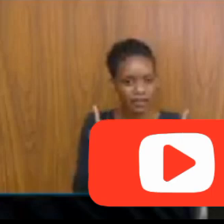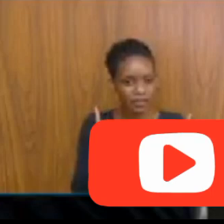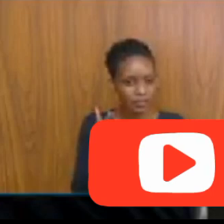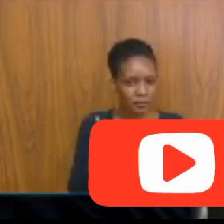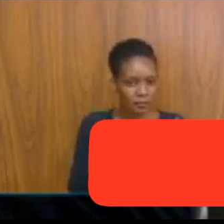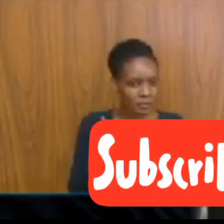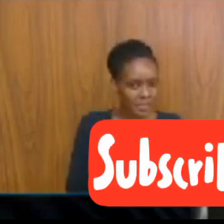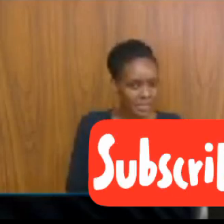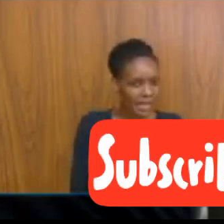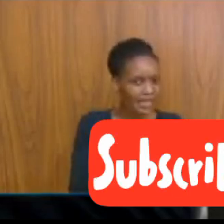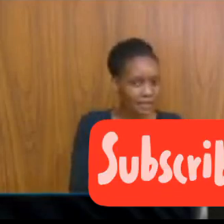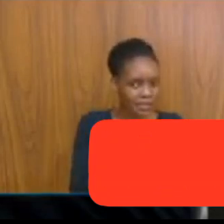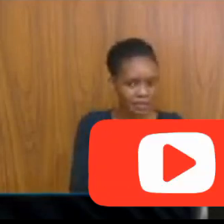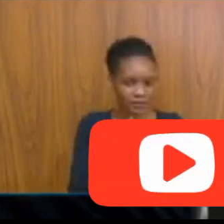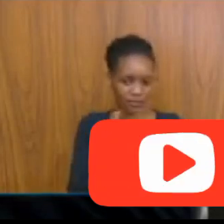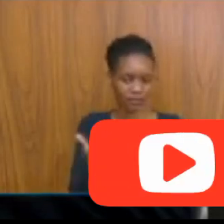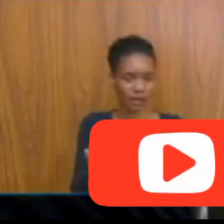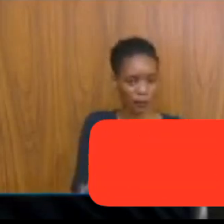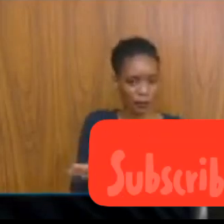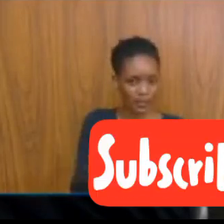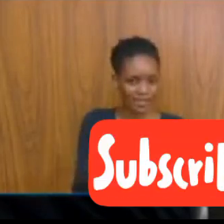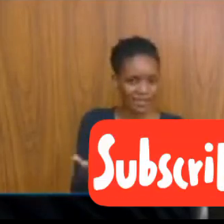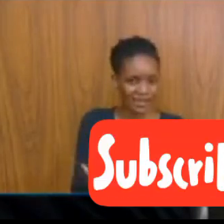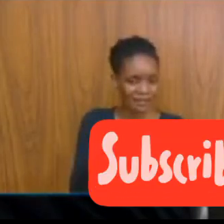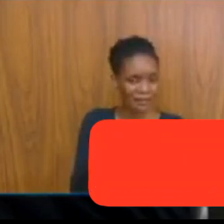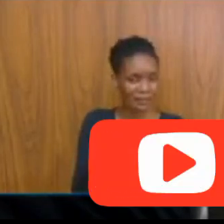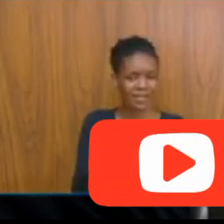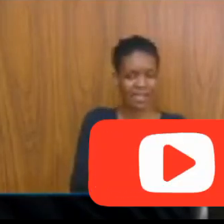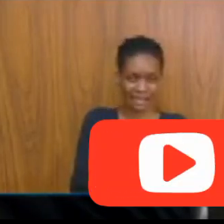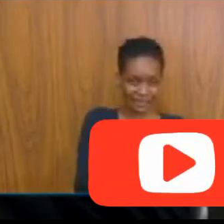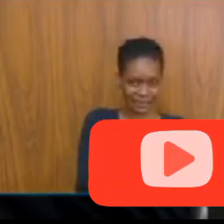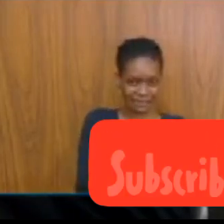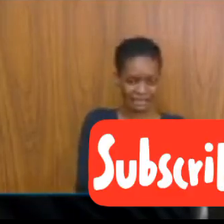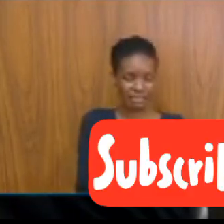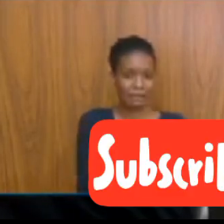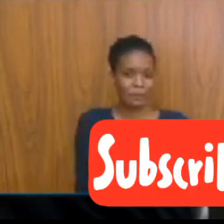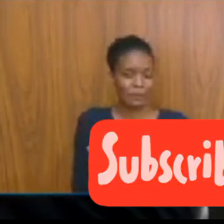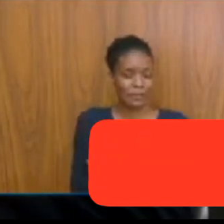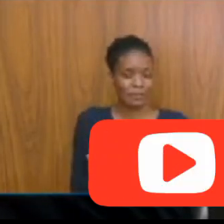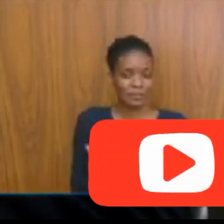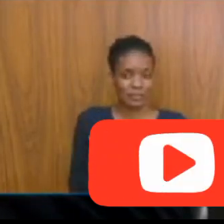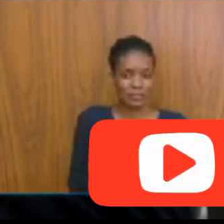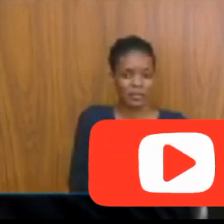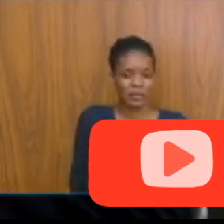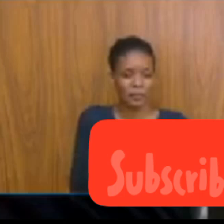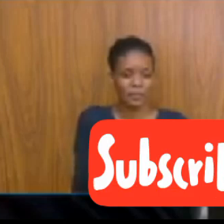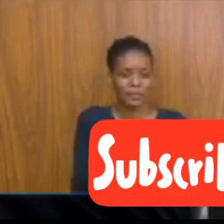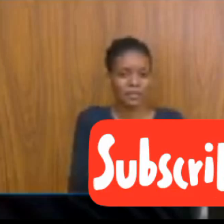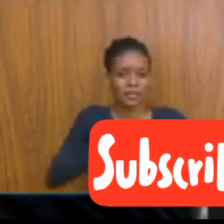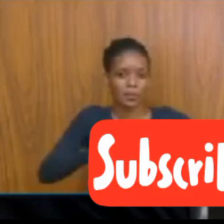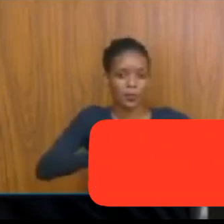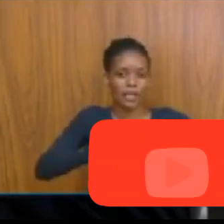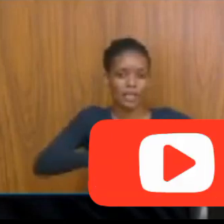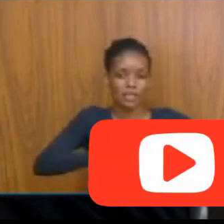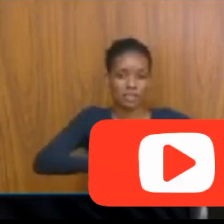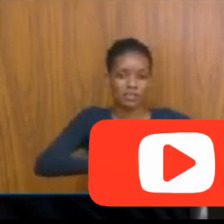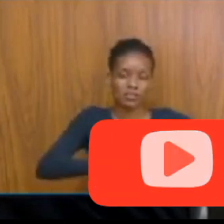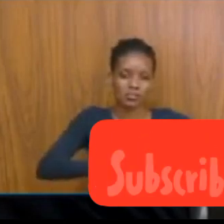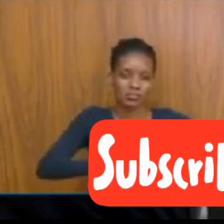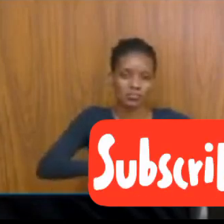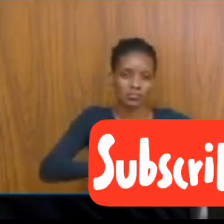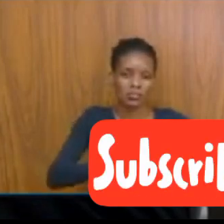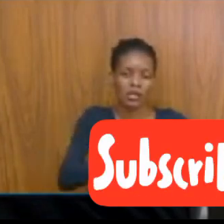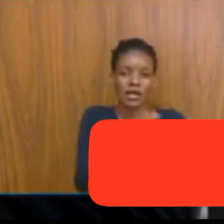early? Couldn't the IEC perhaps consider waiting for the decision of or the judgment from